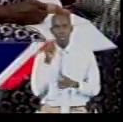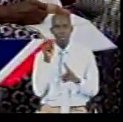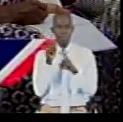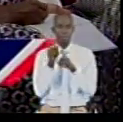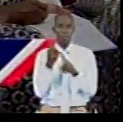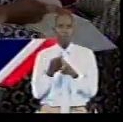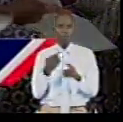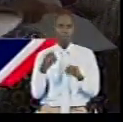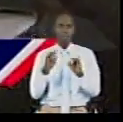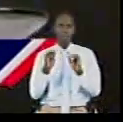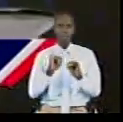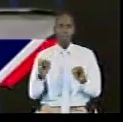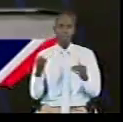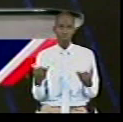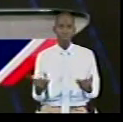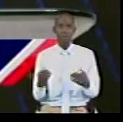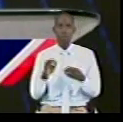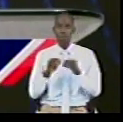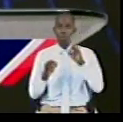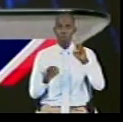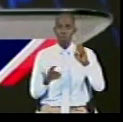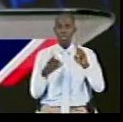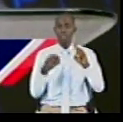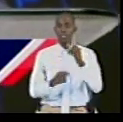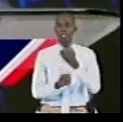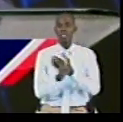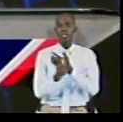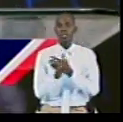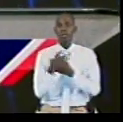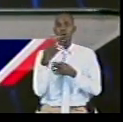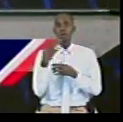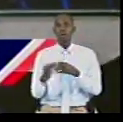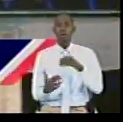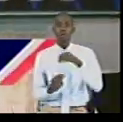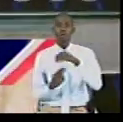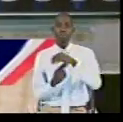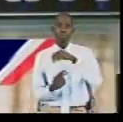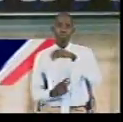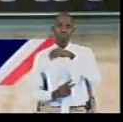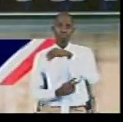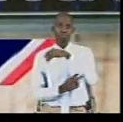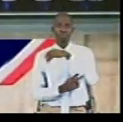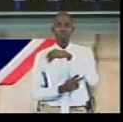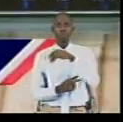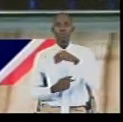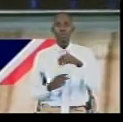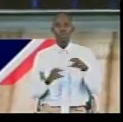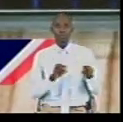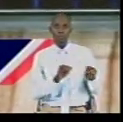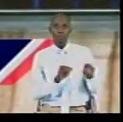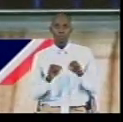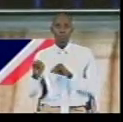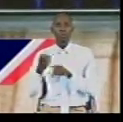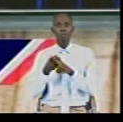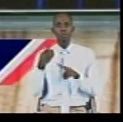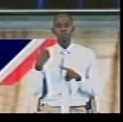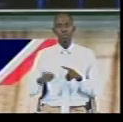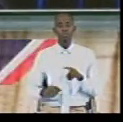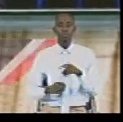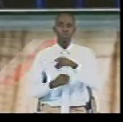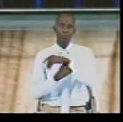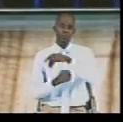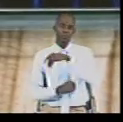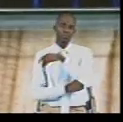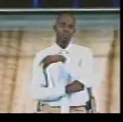one, the danger of pillars shifting from the foundation. That's what happened to Peter.